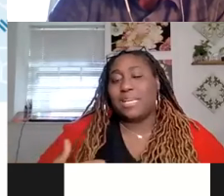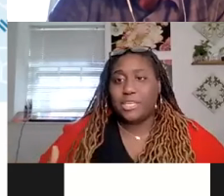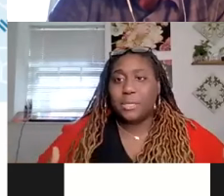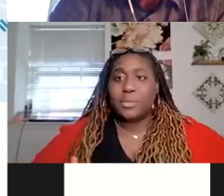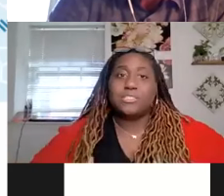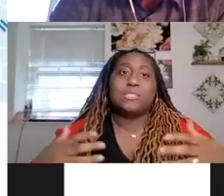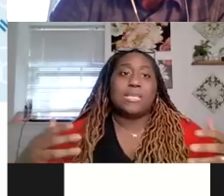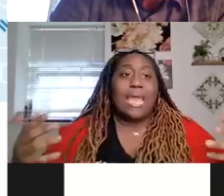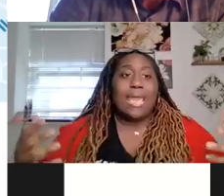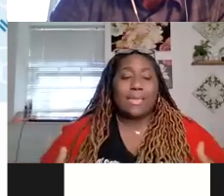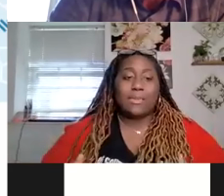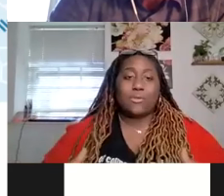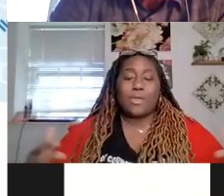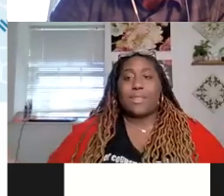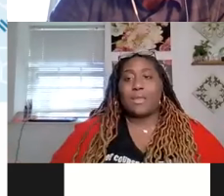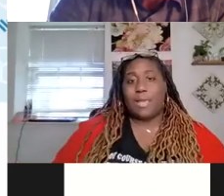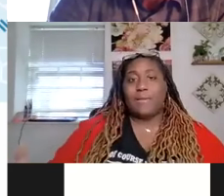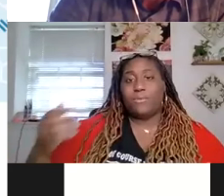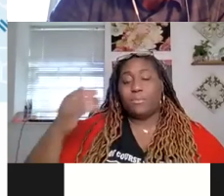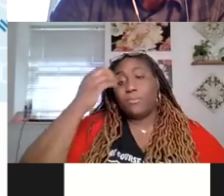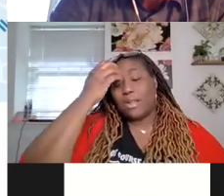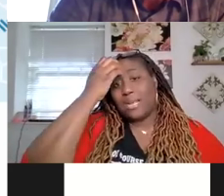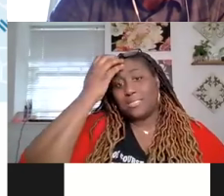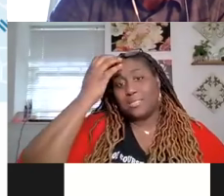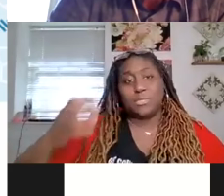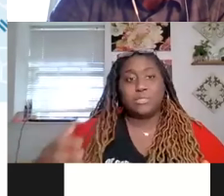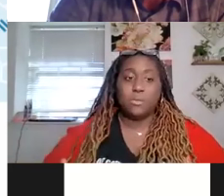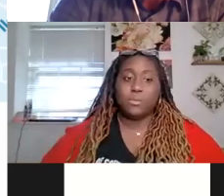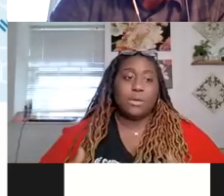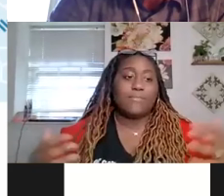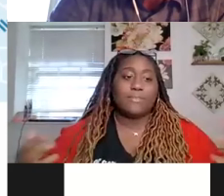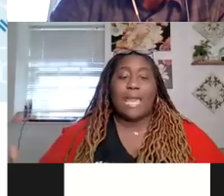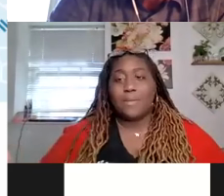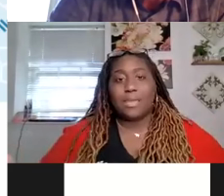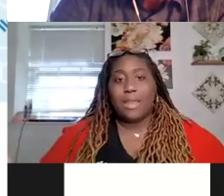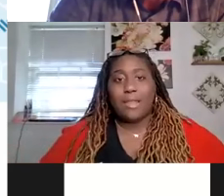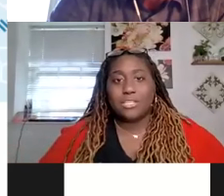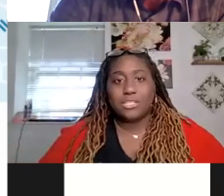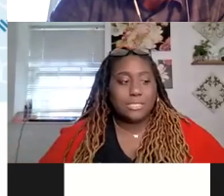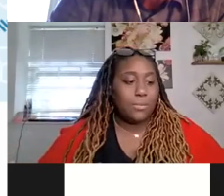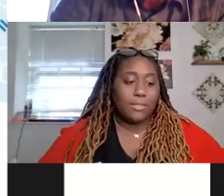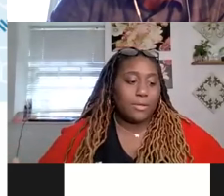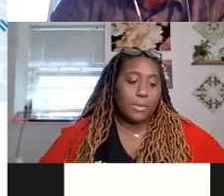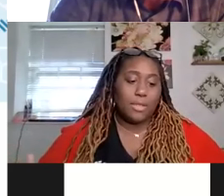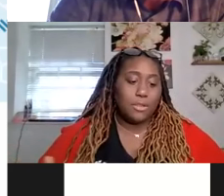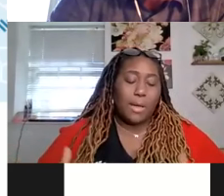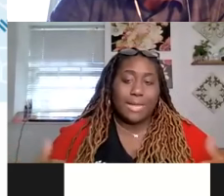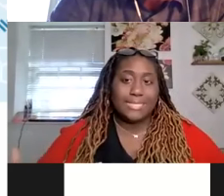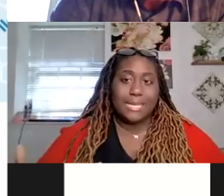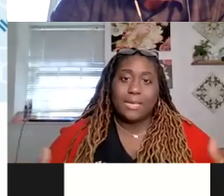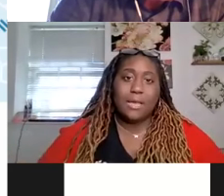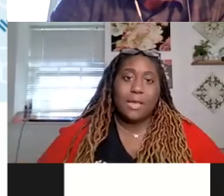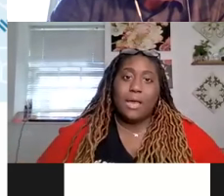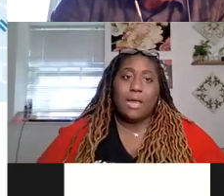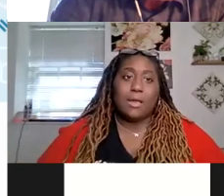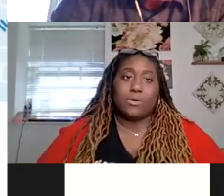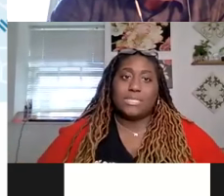from last year, but just creating a platform for our customers. So whatever's happening in our agency, whether it be a new